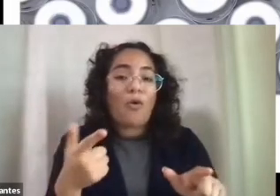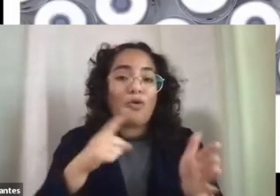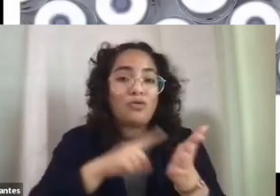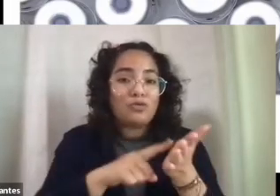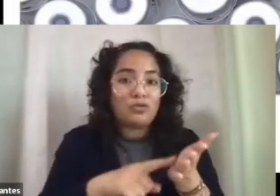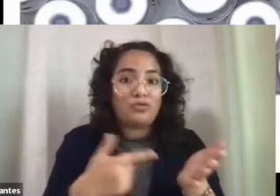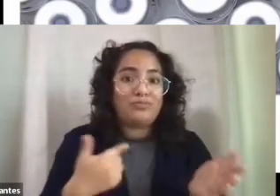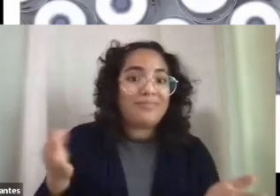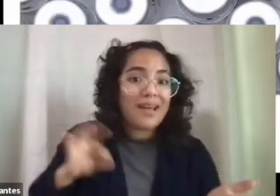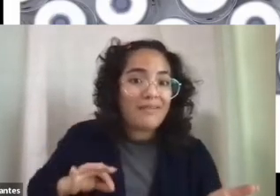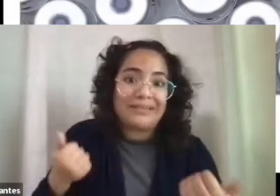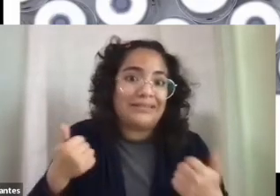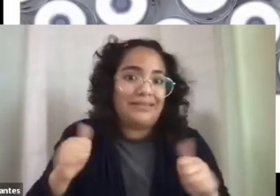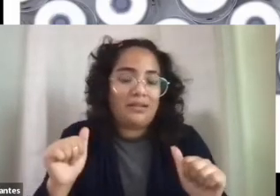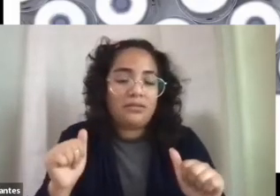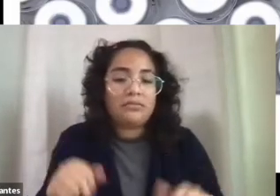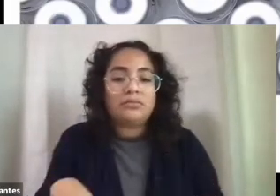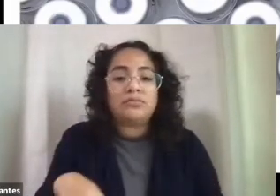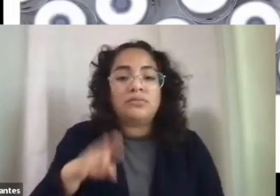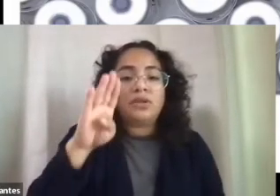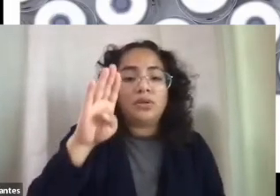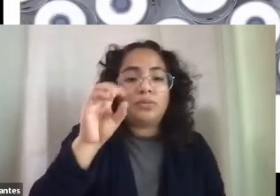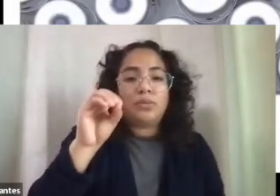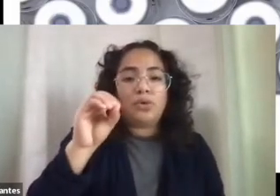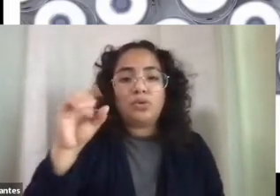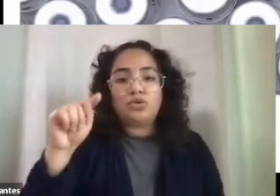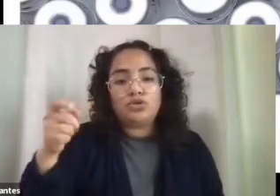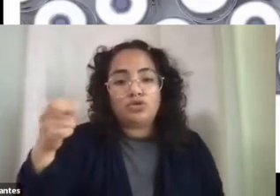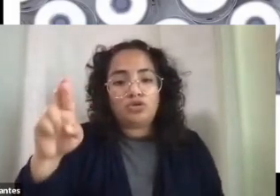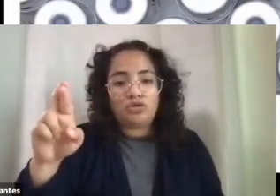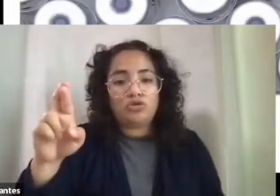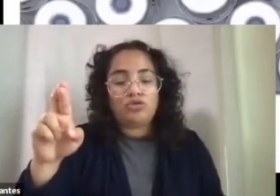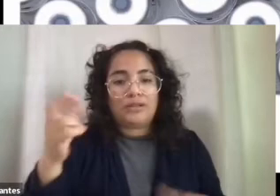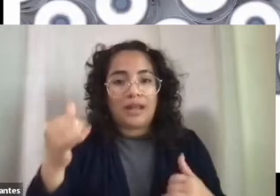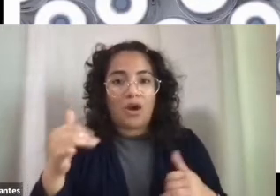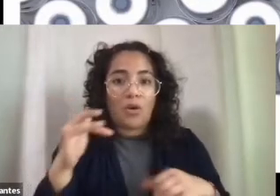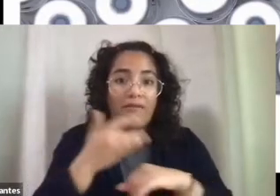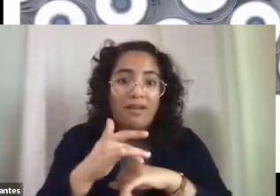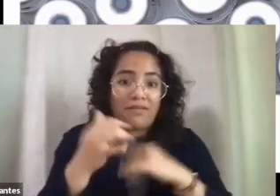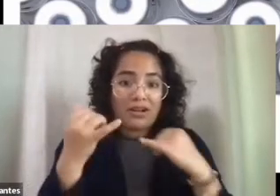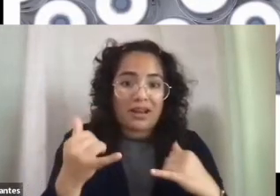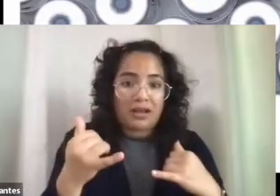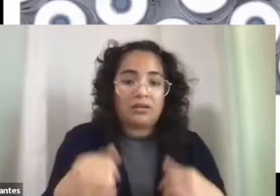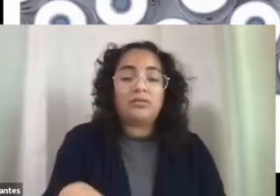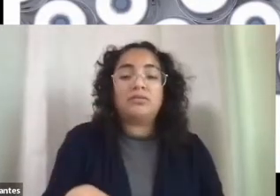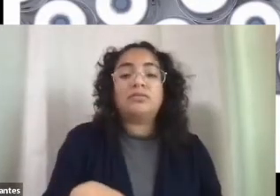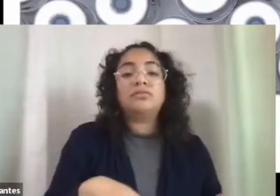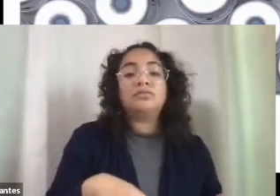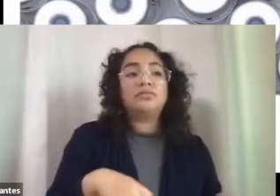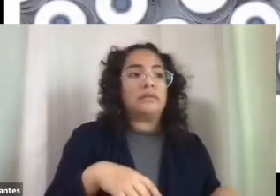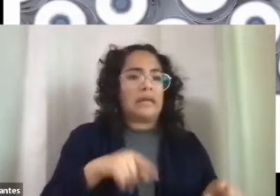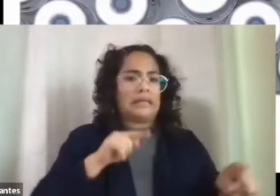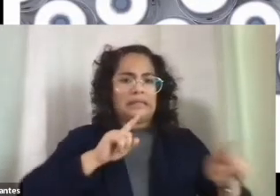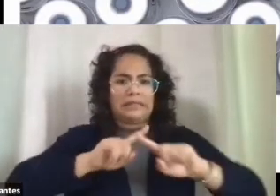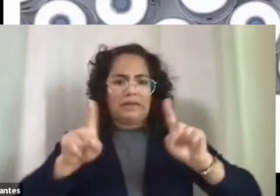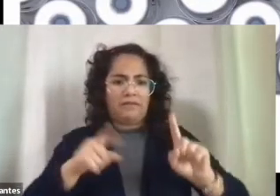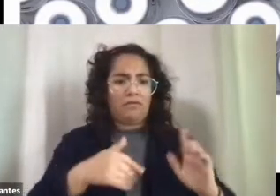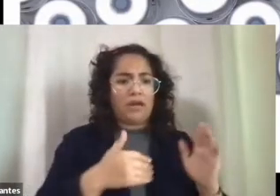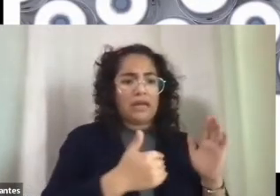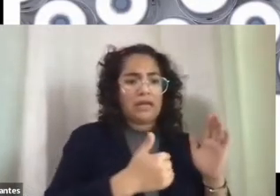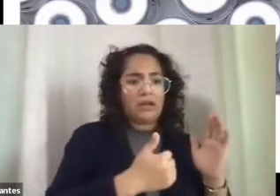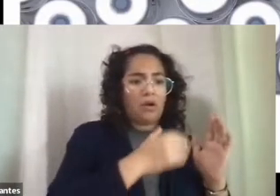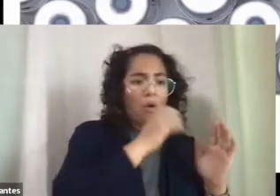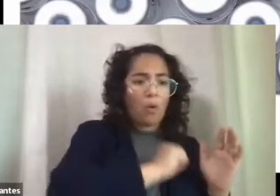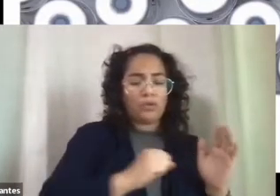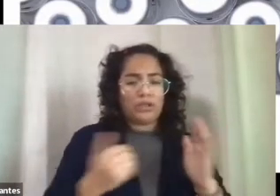new boosters, the bivalent boosters, are available now. The difference between these shots and the older shots, that the old shots